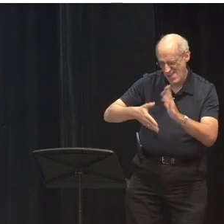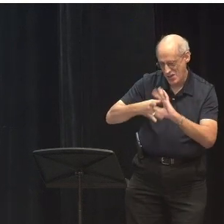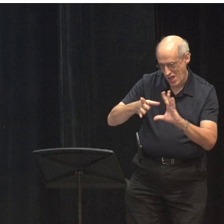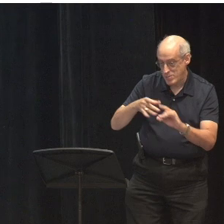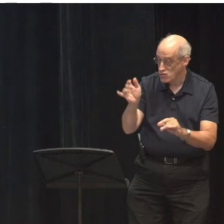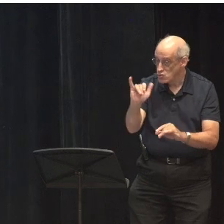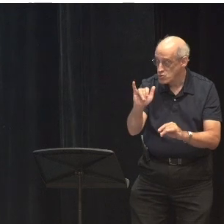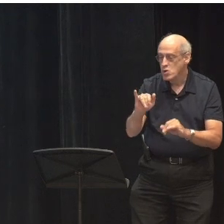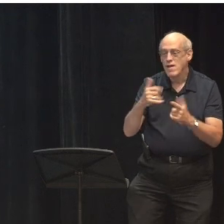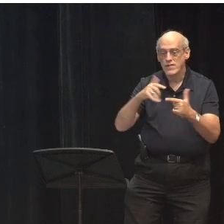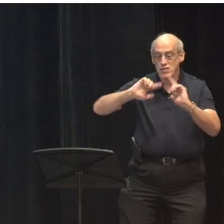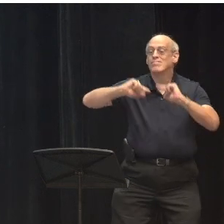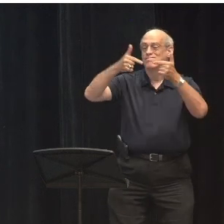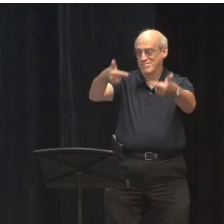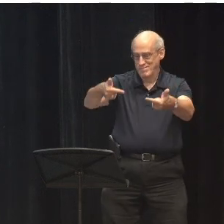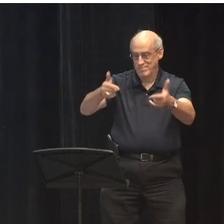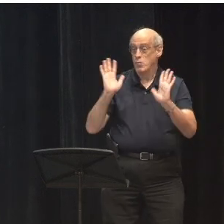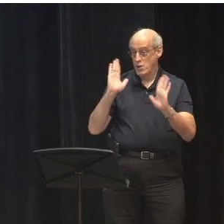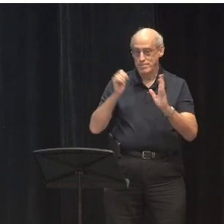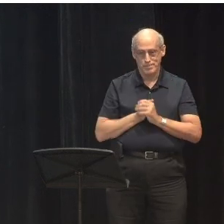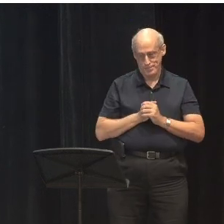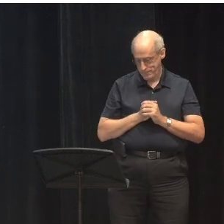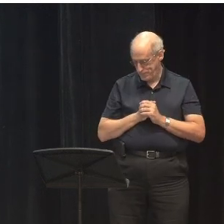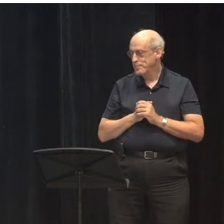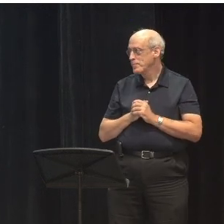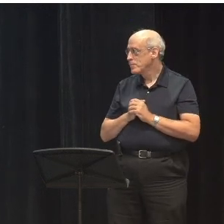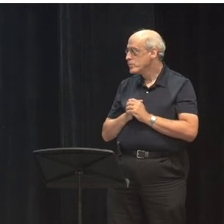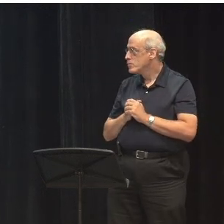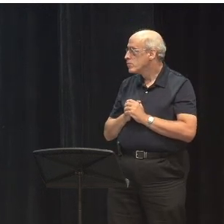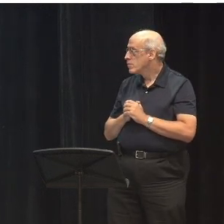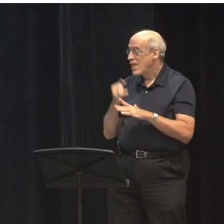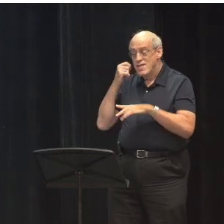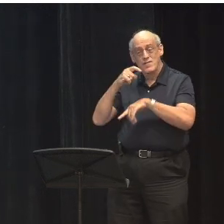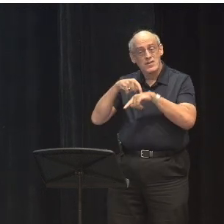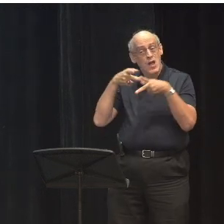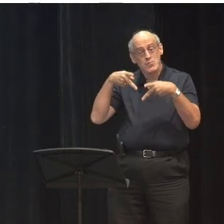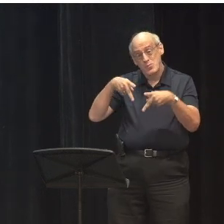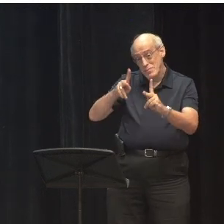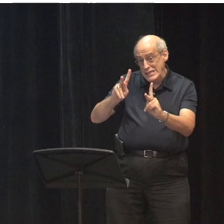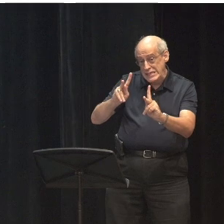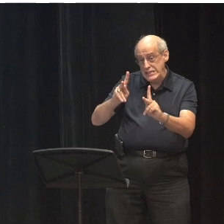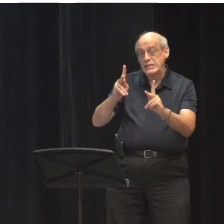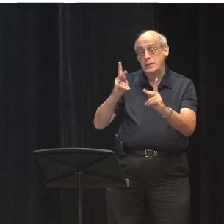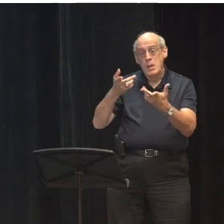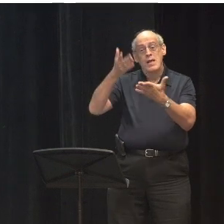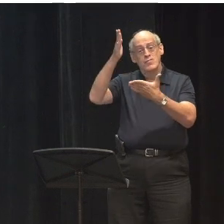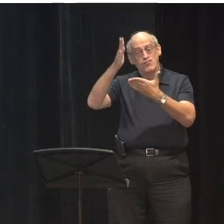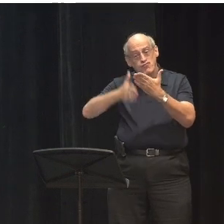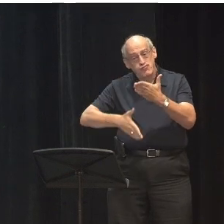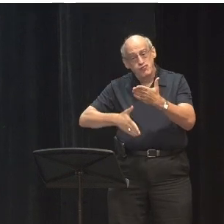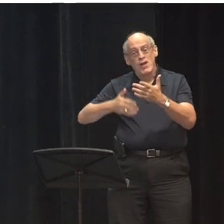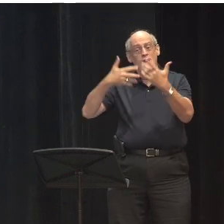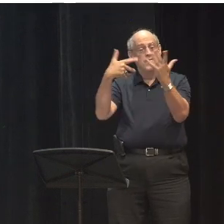the 3 minutes and move on to the next commenter. If time allows, at the conclusion of hearing